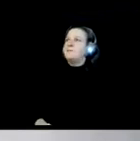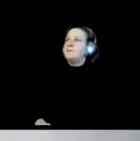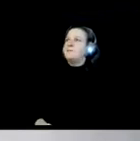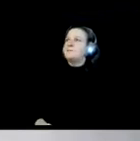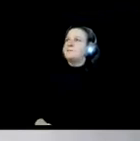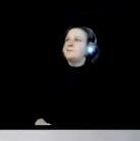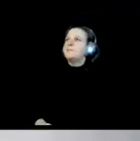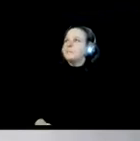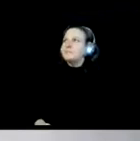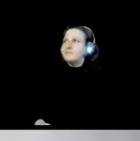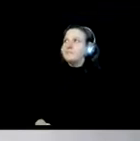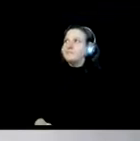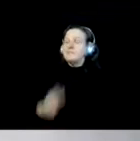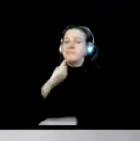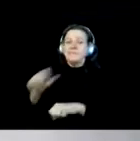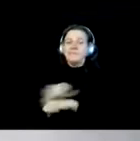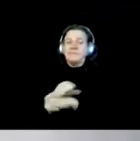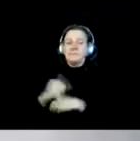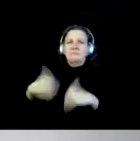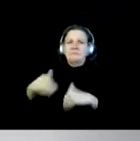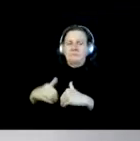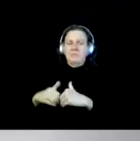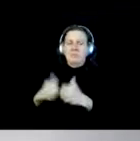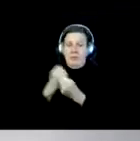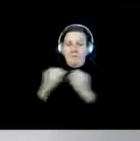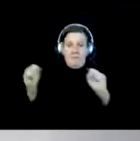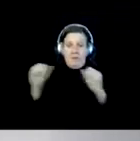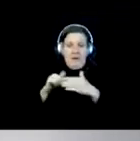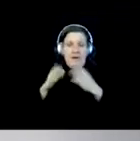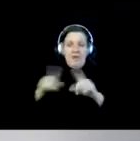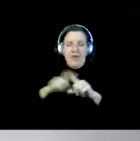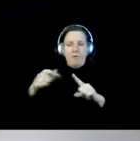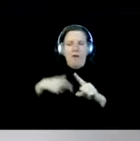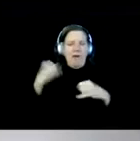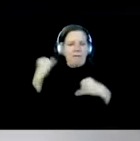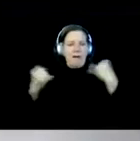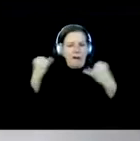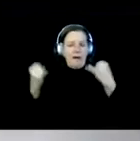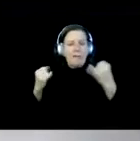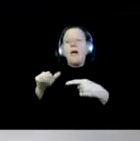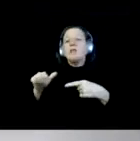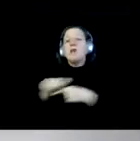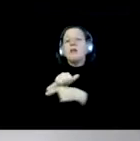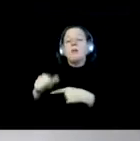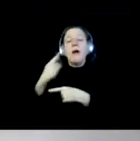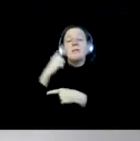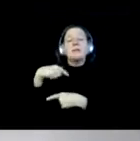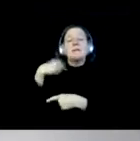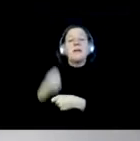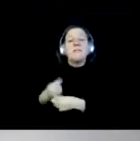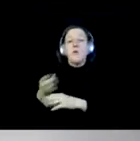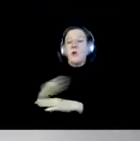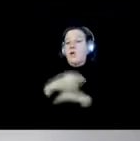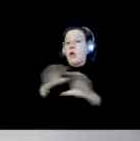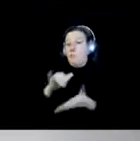yeah, I mean, it was actually really freeing in that way, but I had imagined like practicing it for a year before I did it, and that didn't happen.